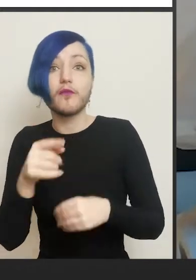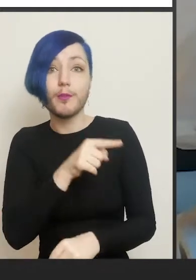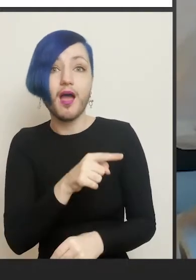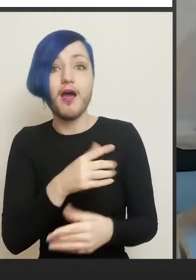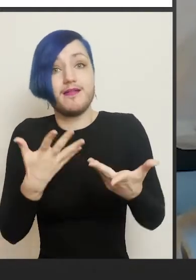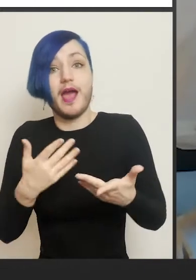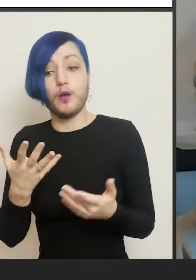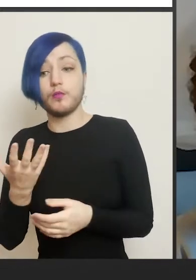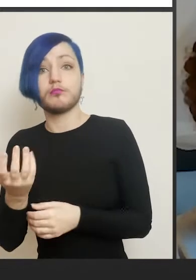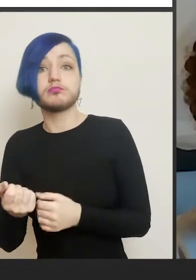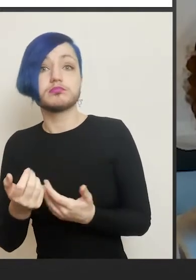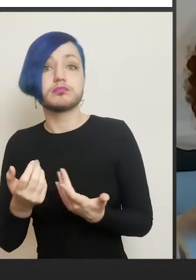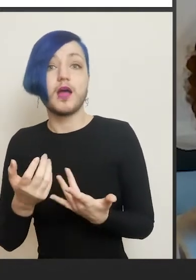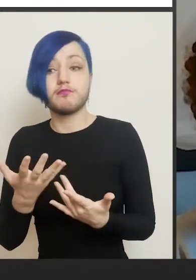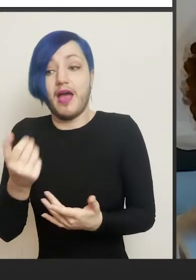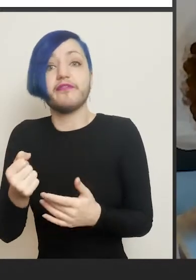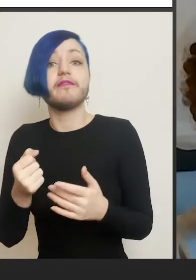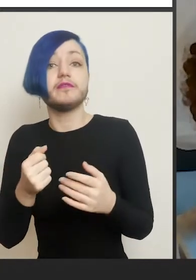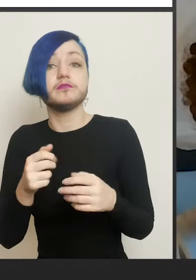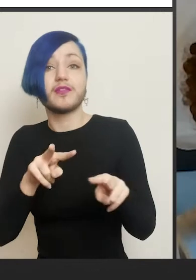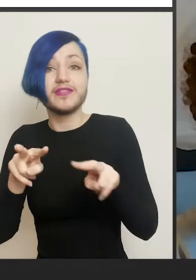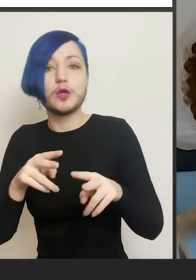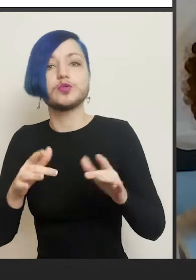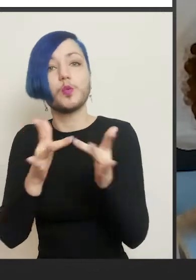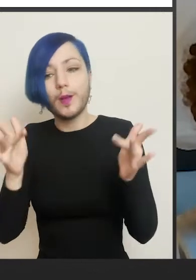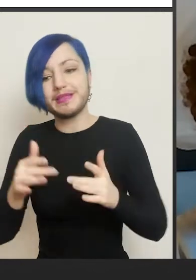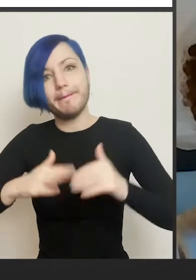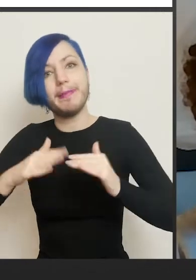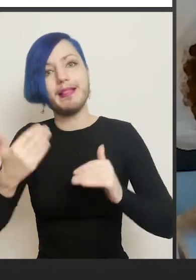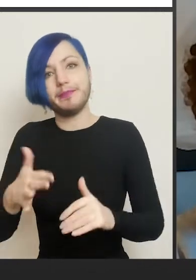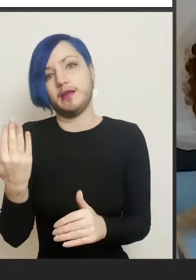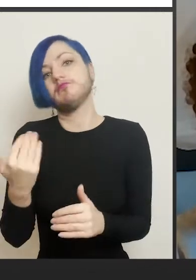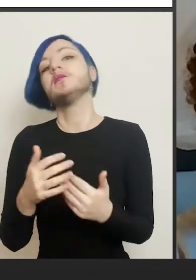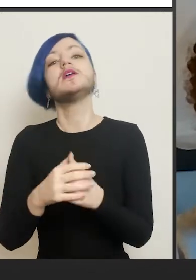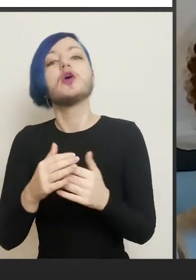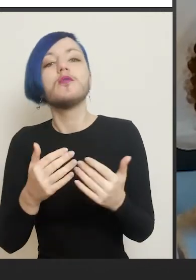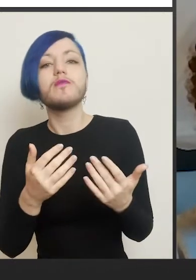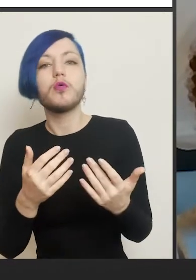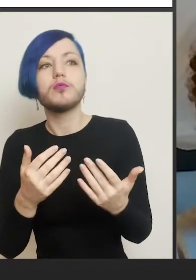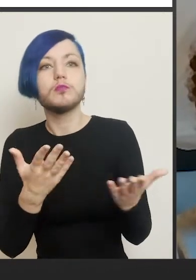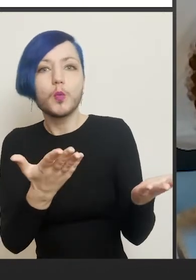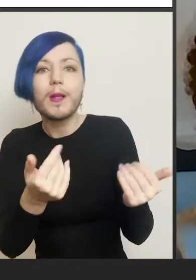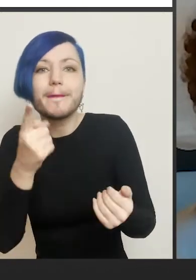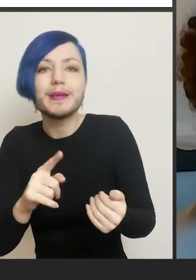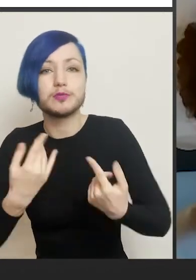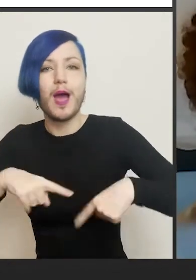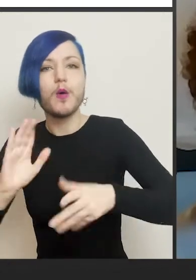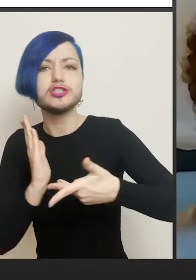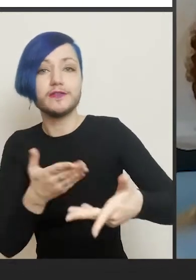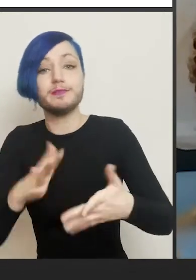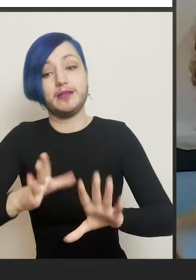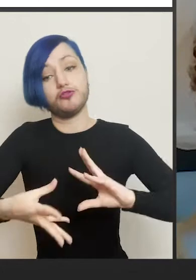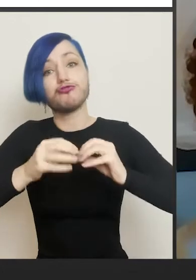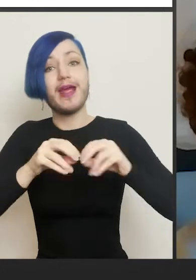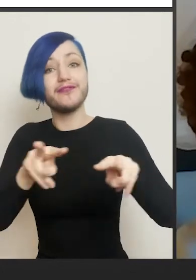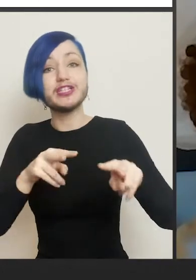walkthrough. So we, when we, on our website, when we were building the website to welcome people to the service, we did exactly the same. There was